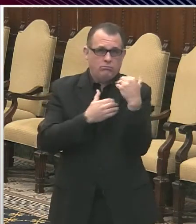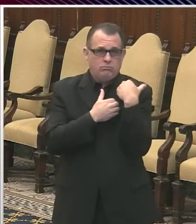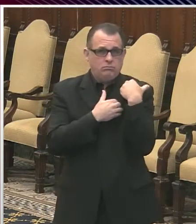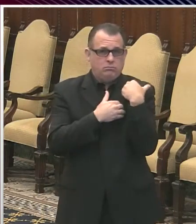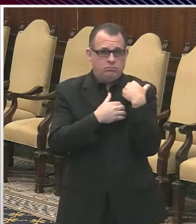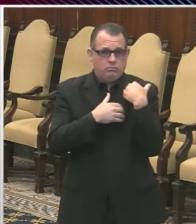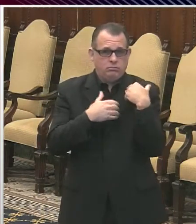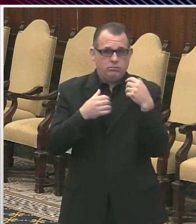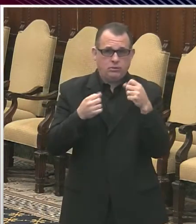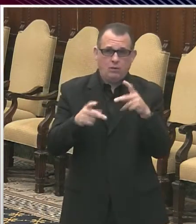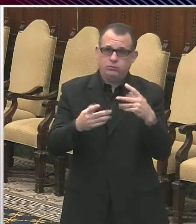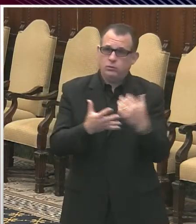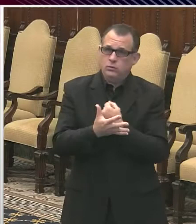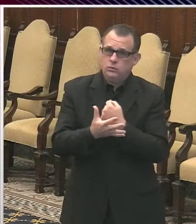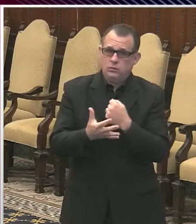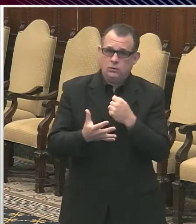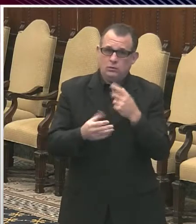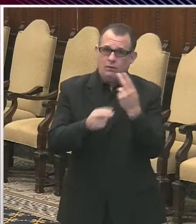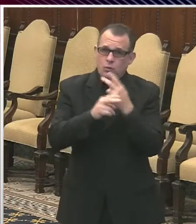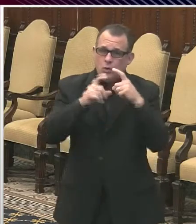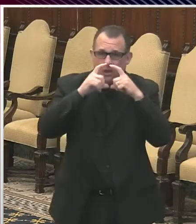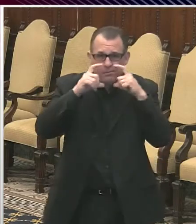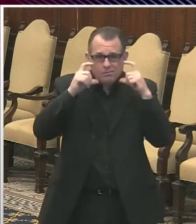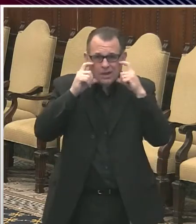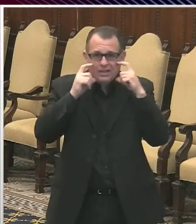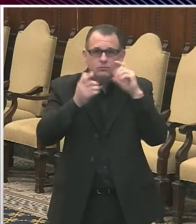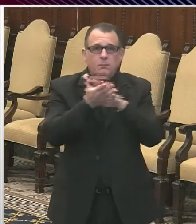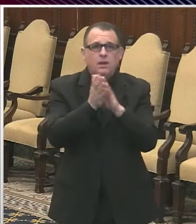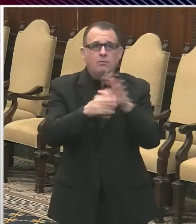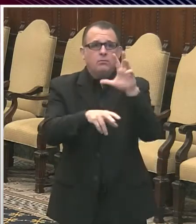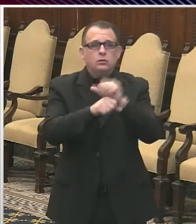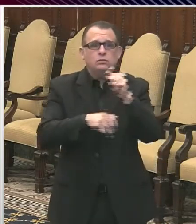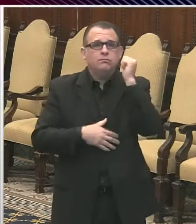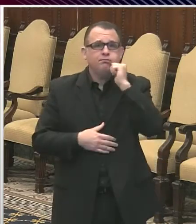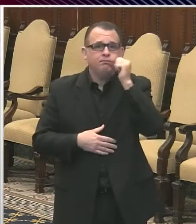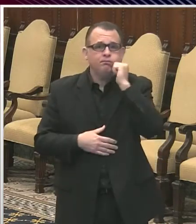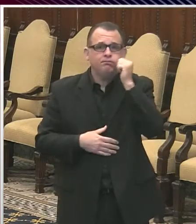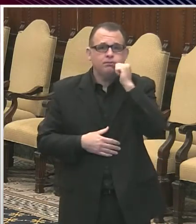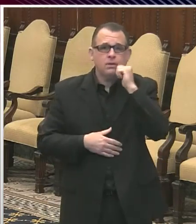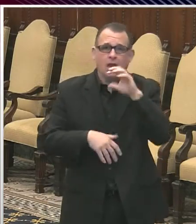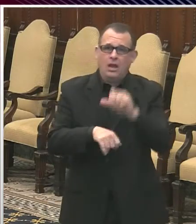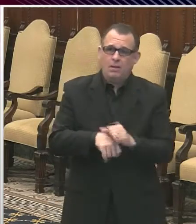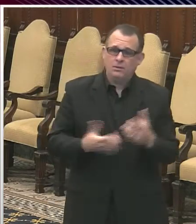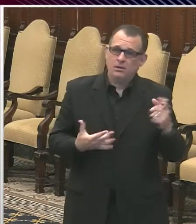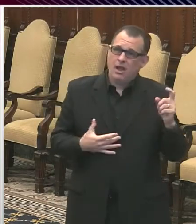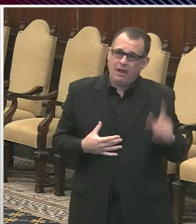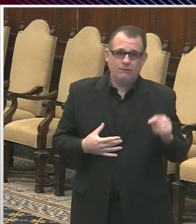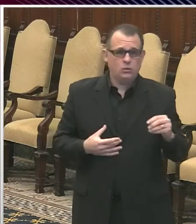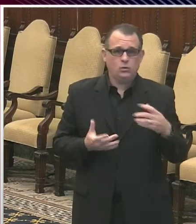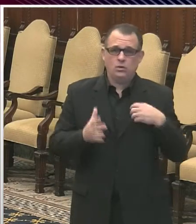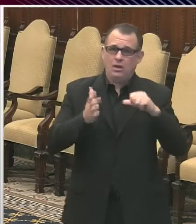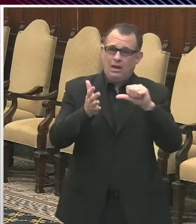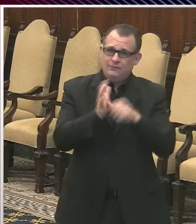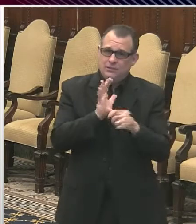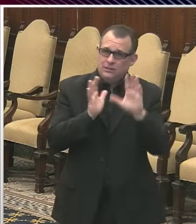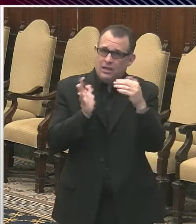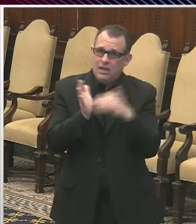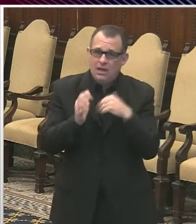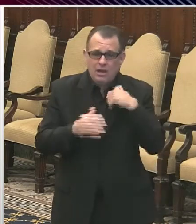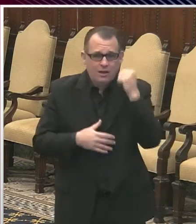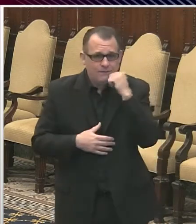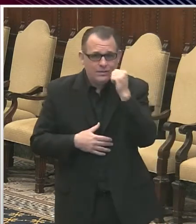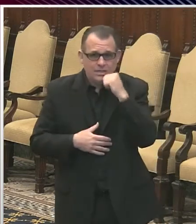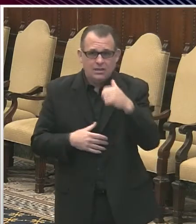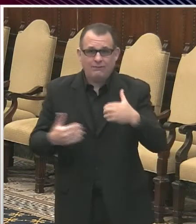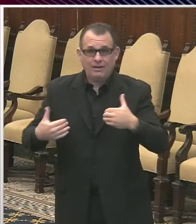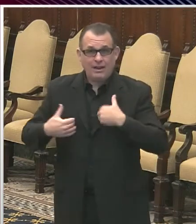So wearing a mask is going to have to become a new normal. As I've said before, and I'm going to repeat many times, get a mask if you don't already have one and get used